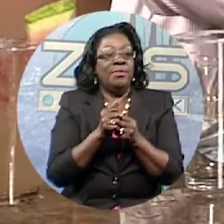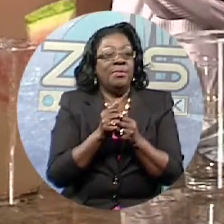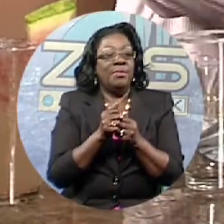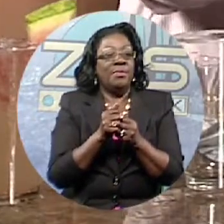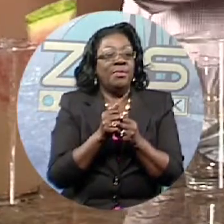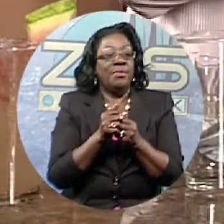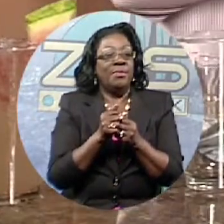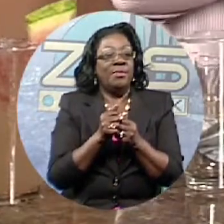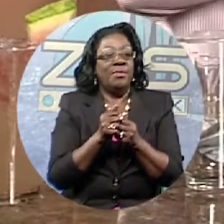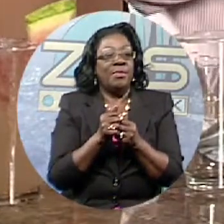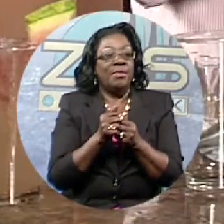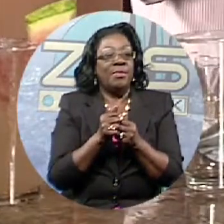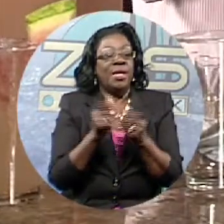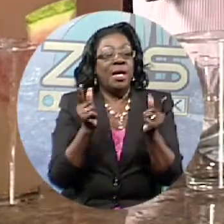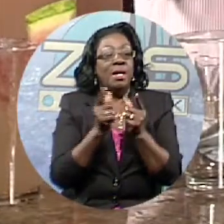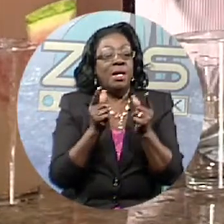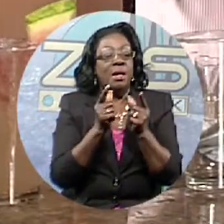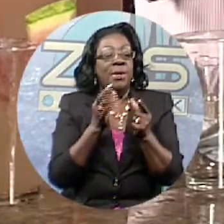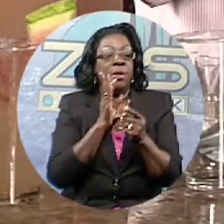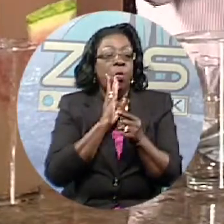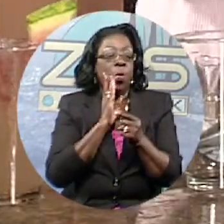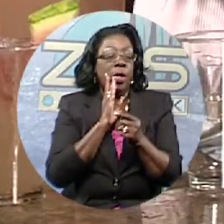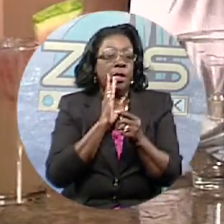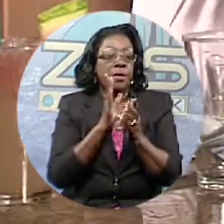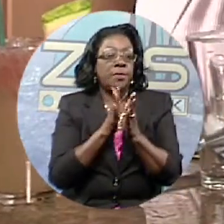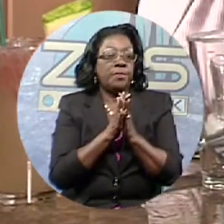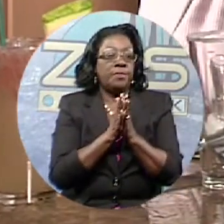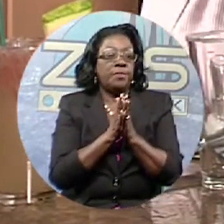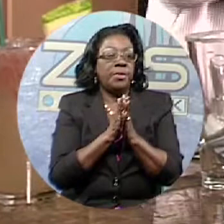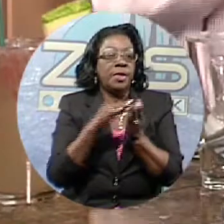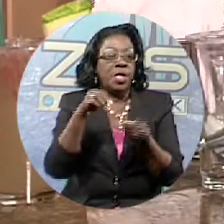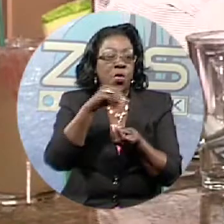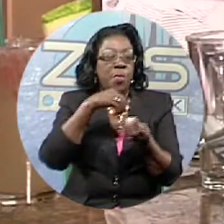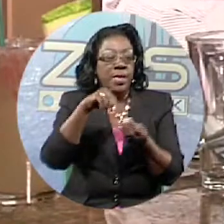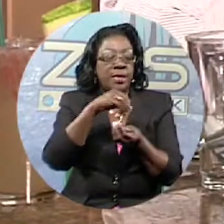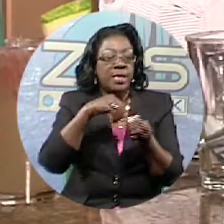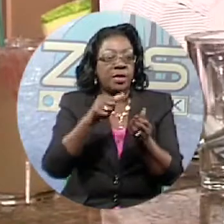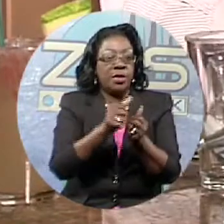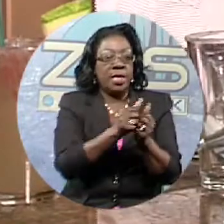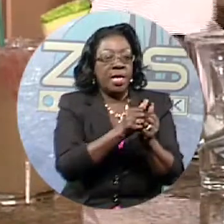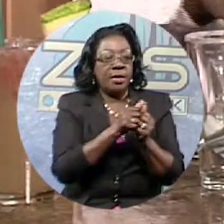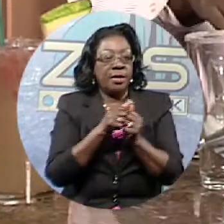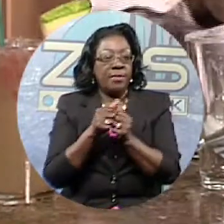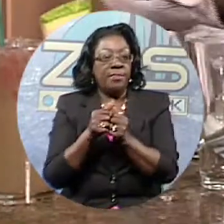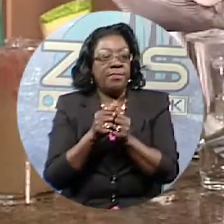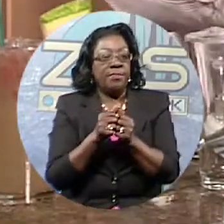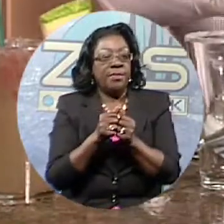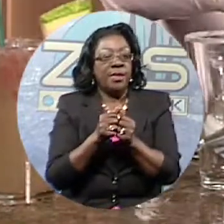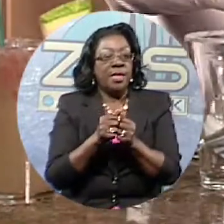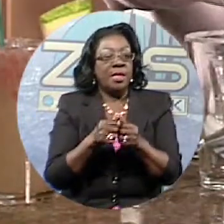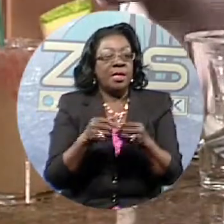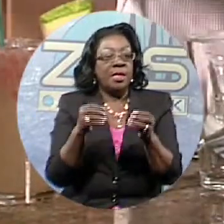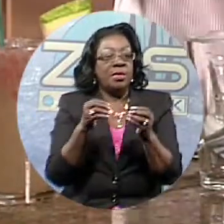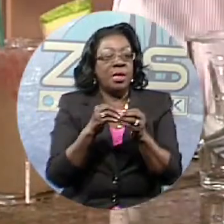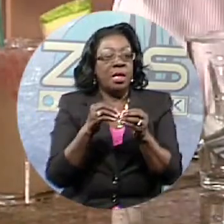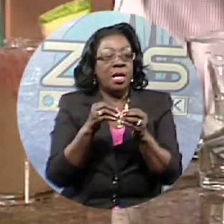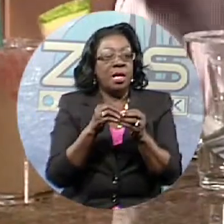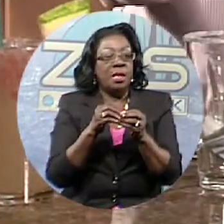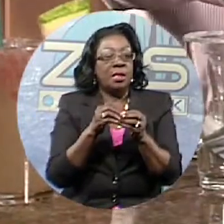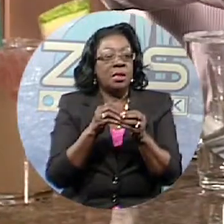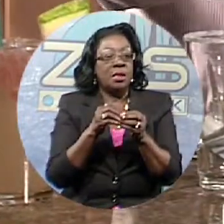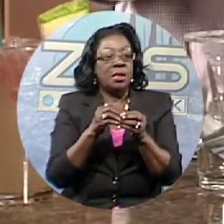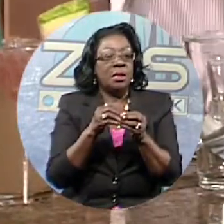right. Just a little bit of water. And you mix that up together. What else goes in there? We're going to muddle